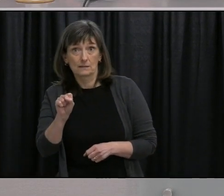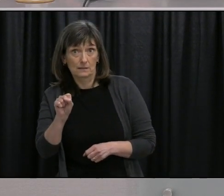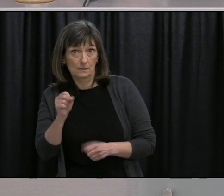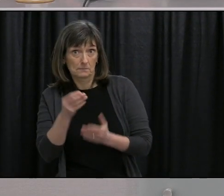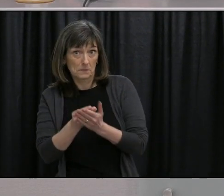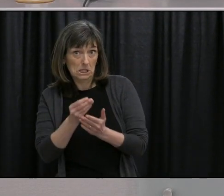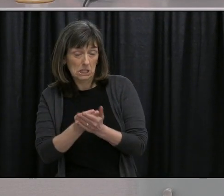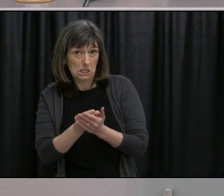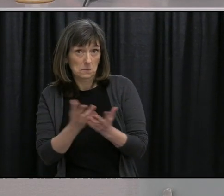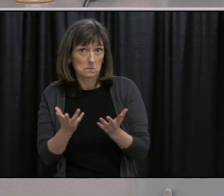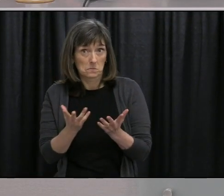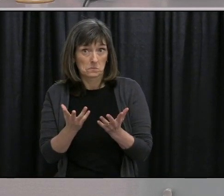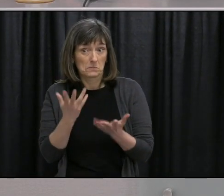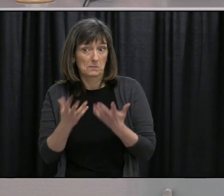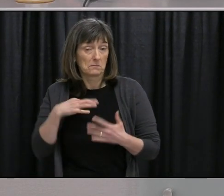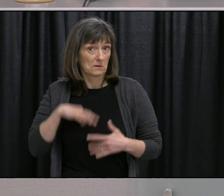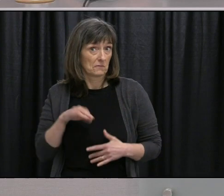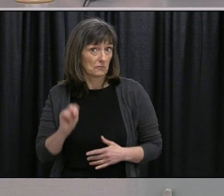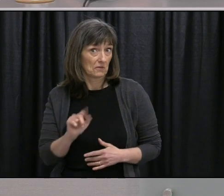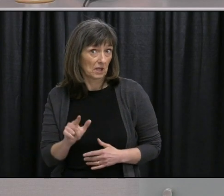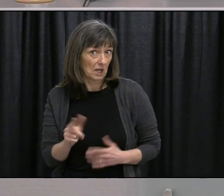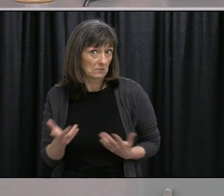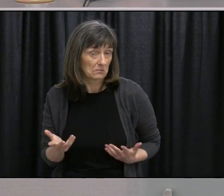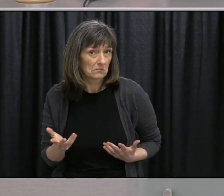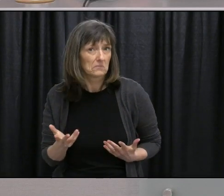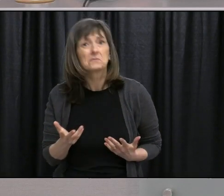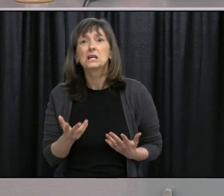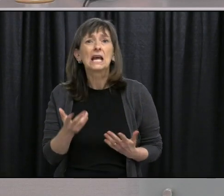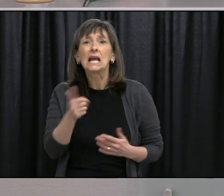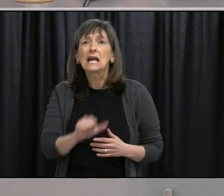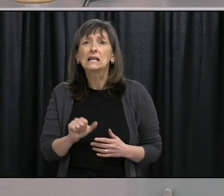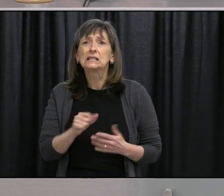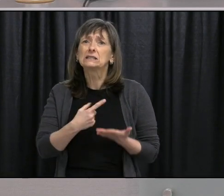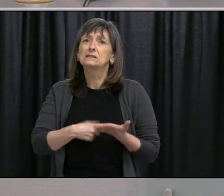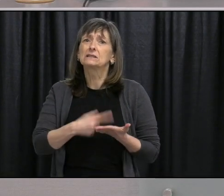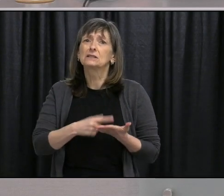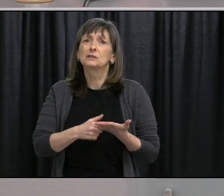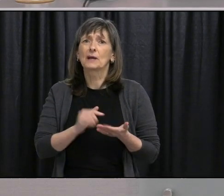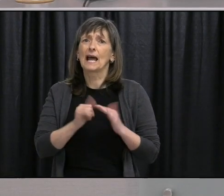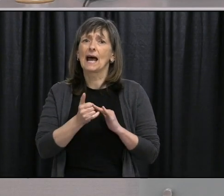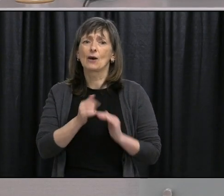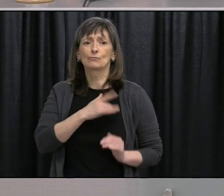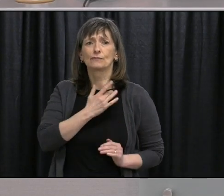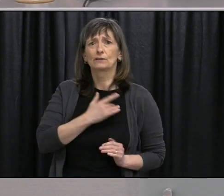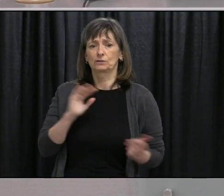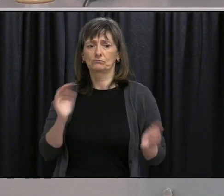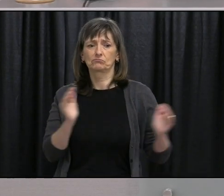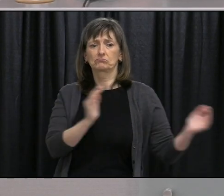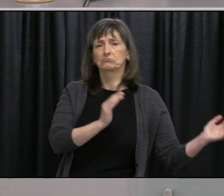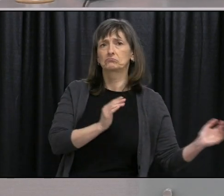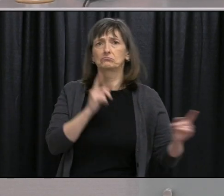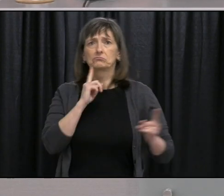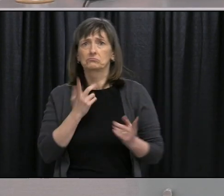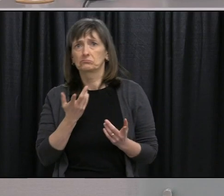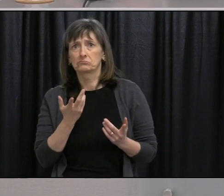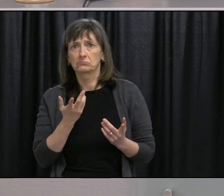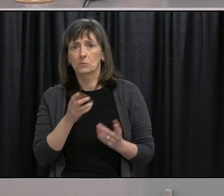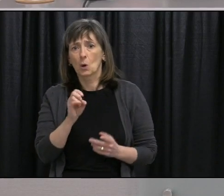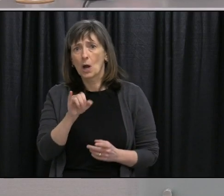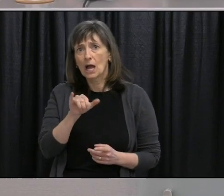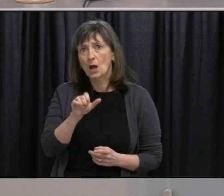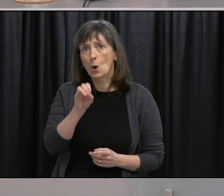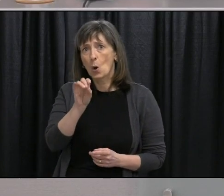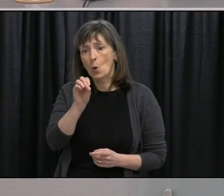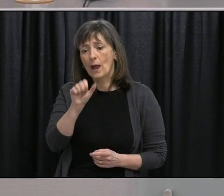Premier, were there any conversations about provincial differences in these OAS and GIS before the top-up was announced by